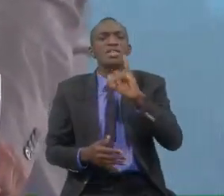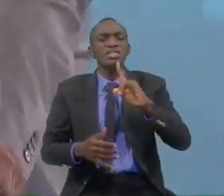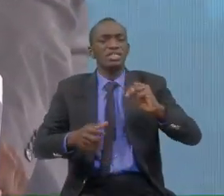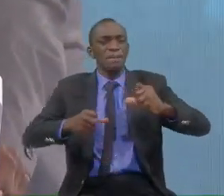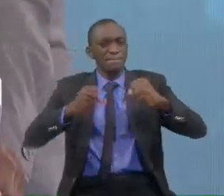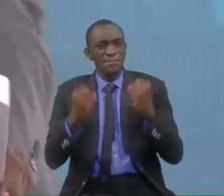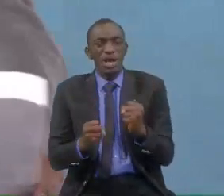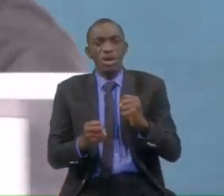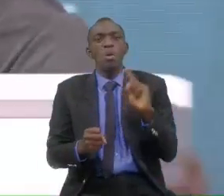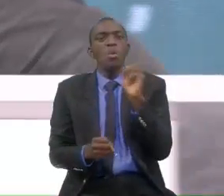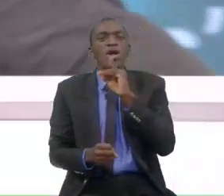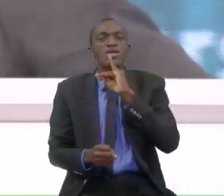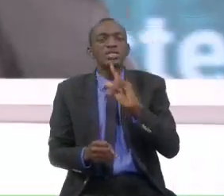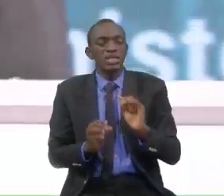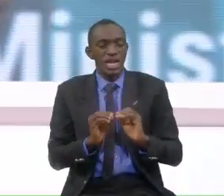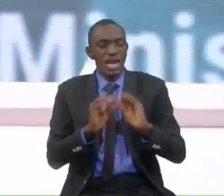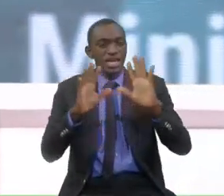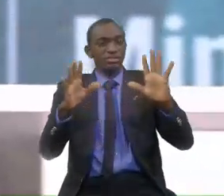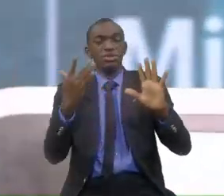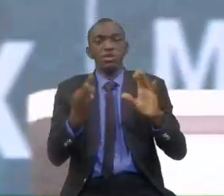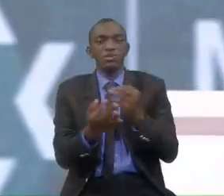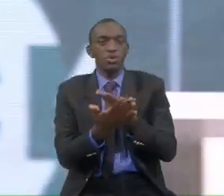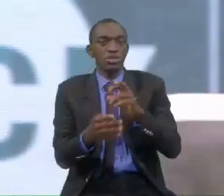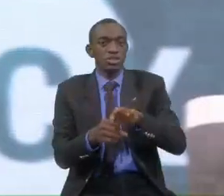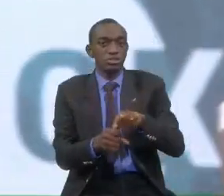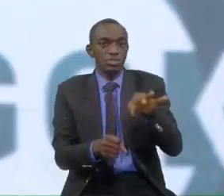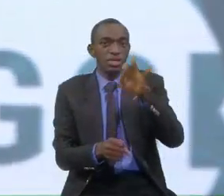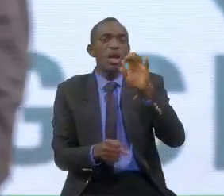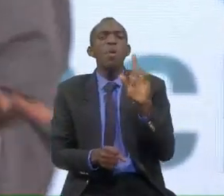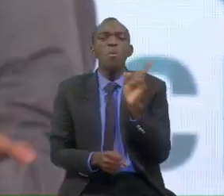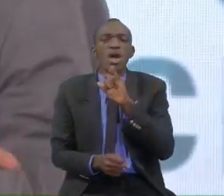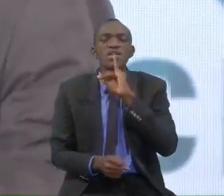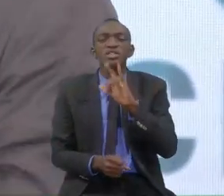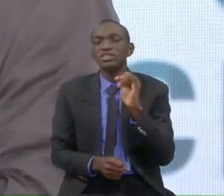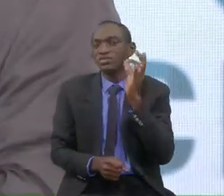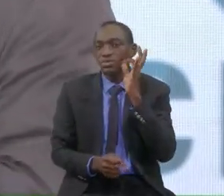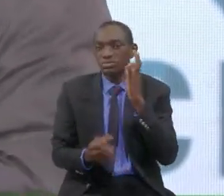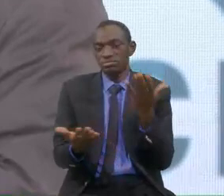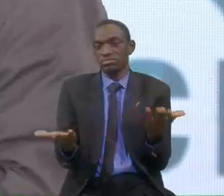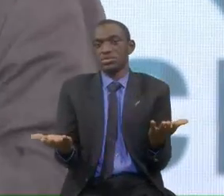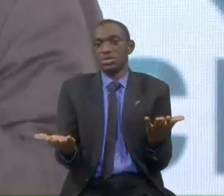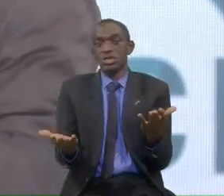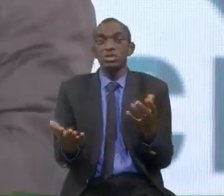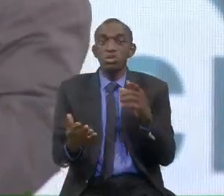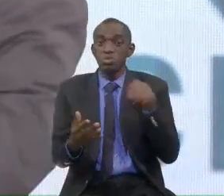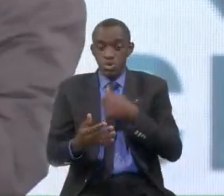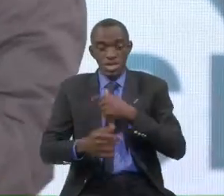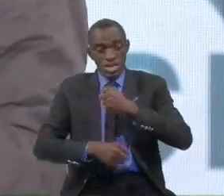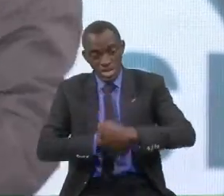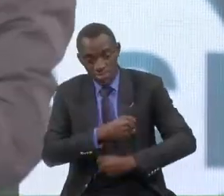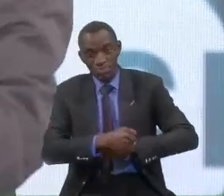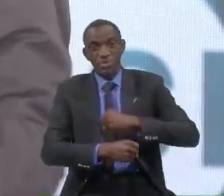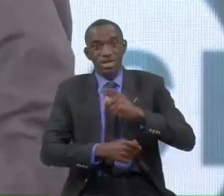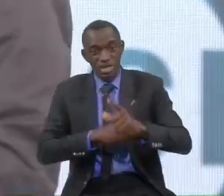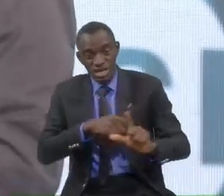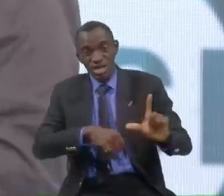Holy Spirit? Where is the fruit? You know, we've been laboring here for 30 years now, and we have maybe